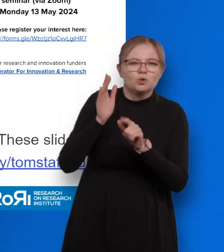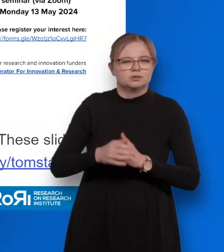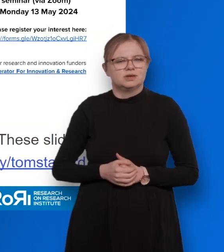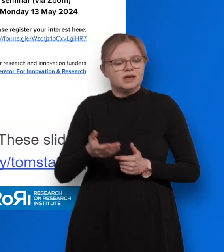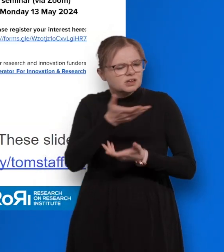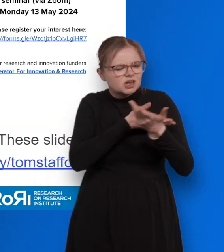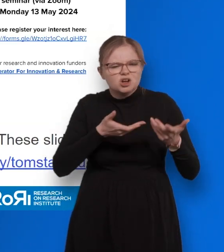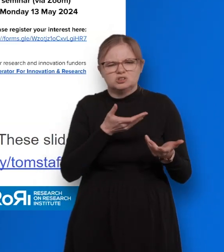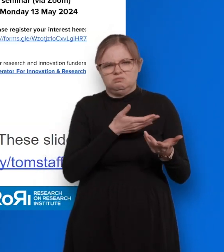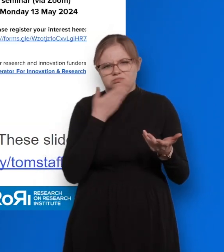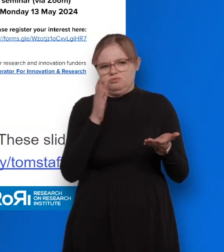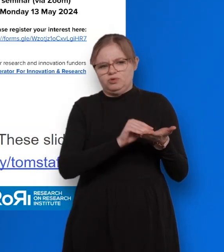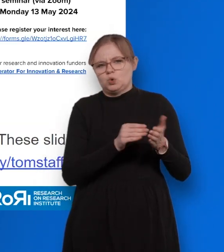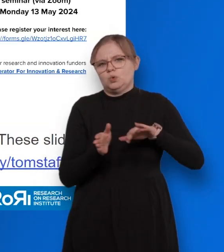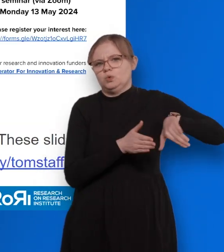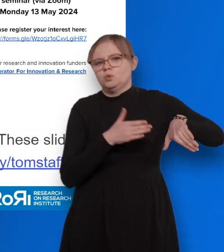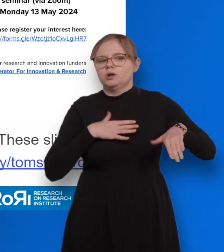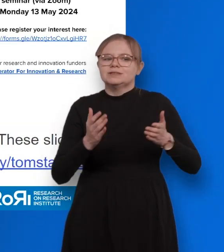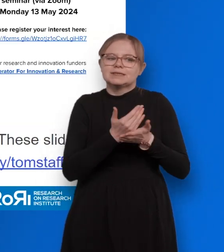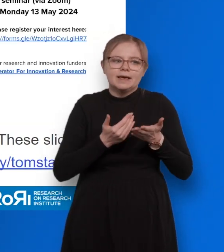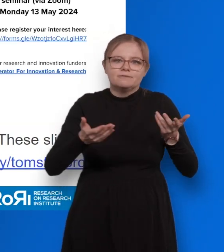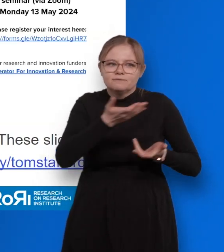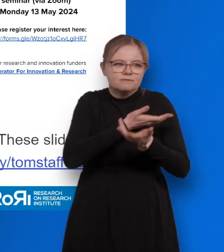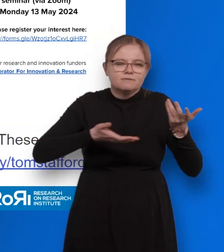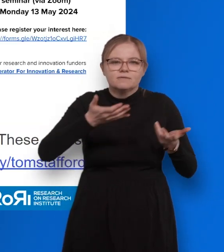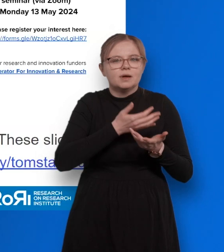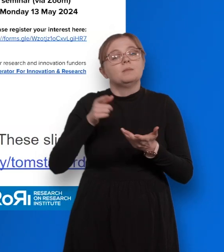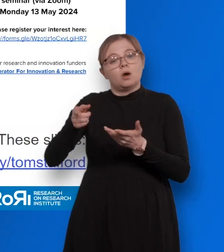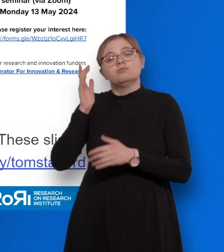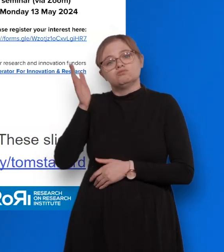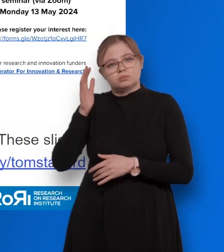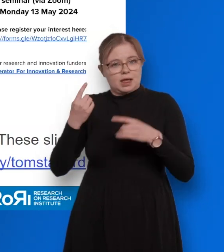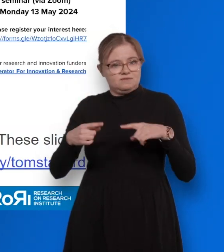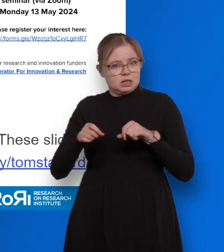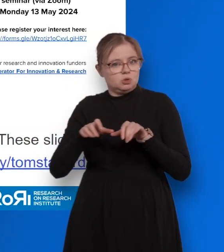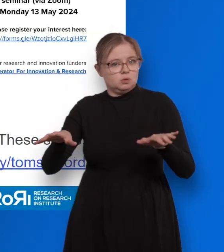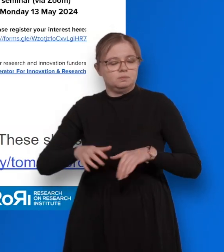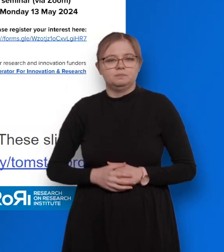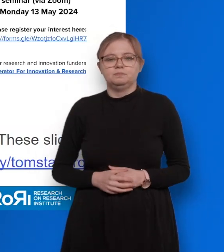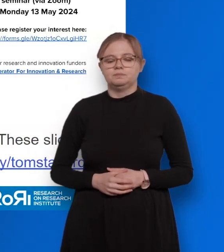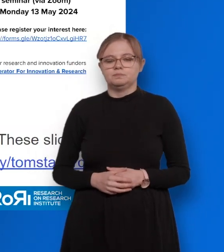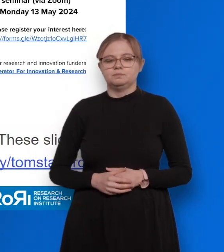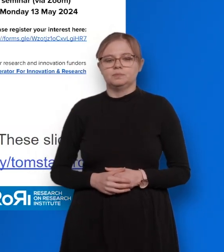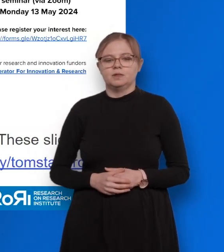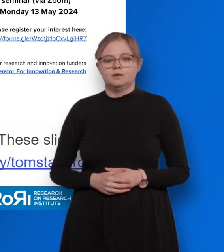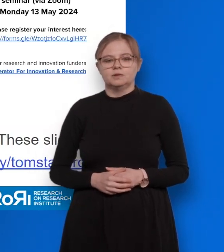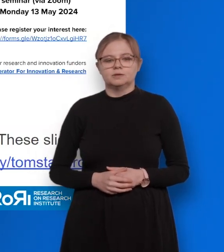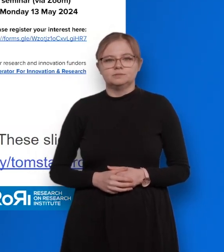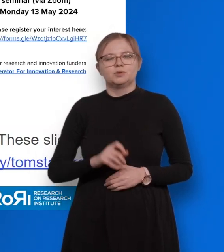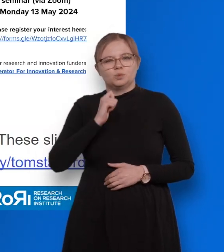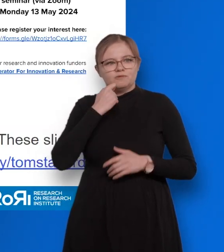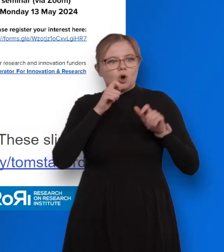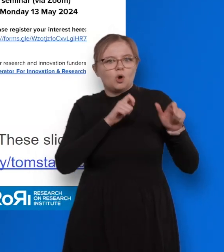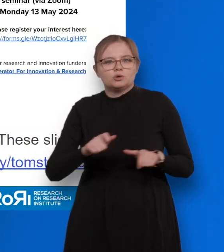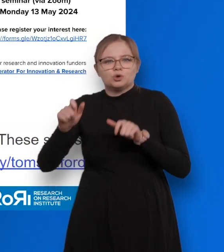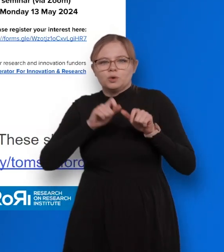We didn't record any of the discussion because we want to create a kind of safe environment. But the keynotes are available, and we're going to be having